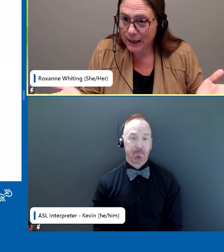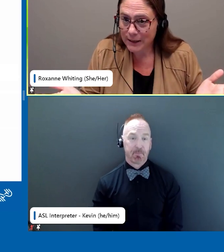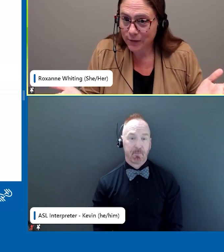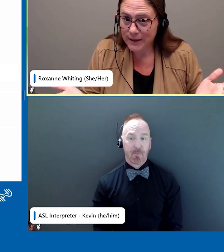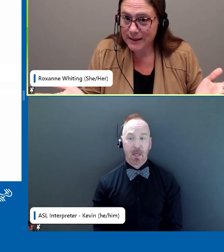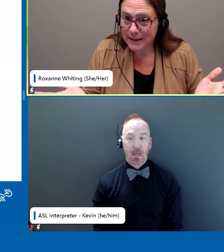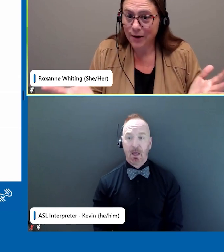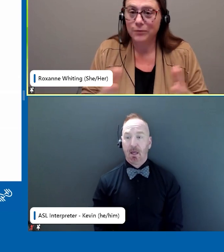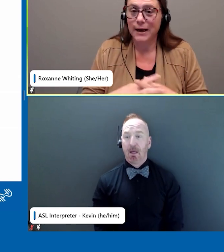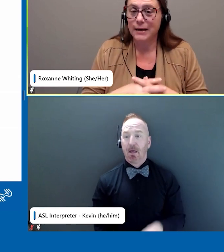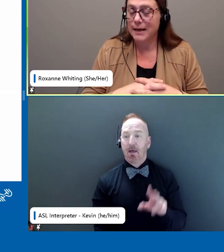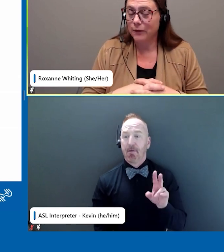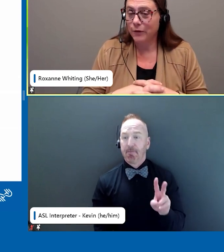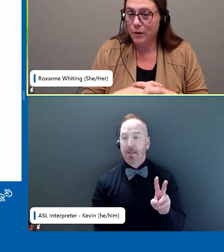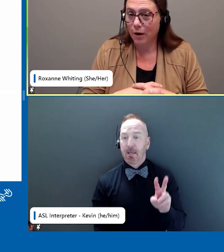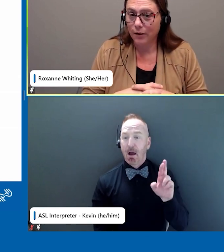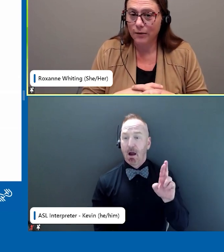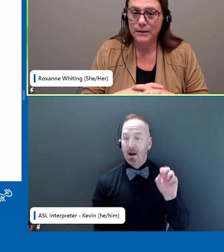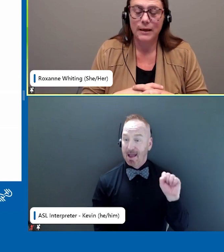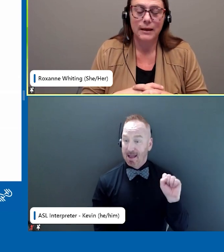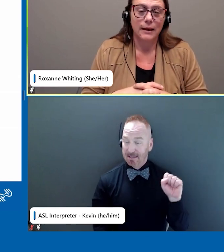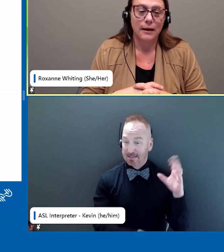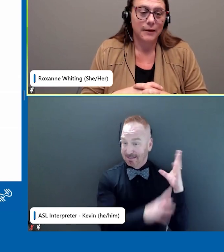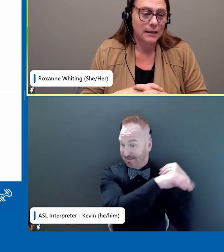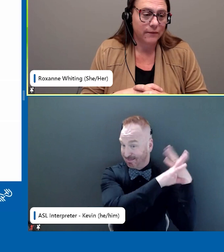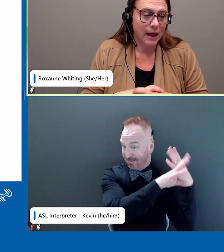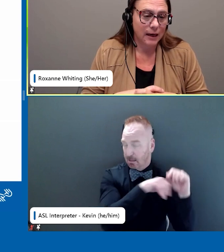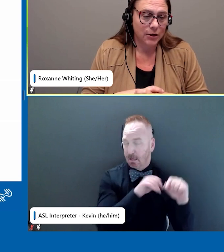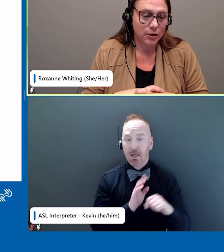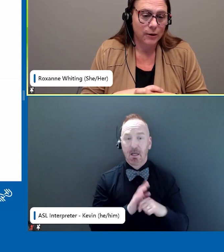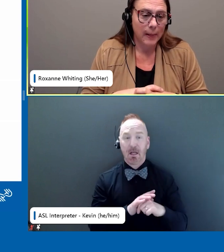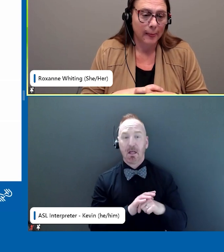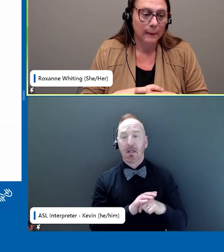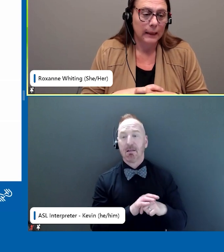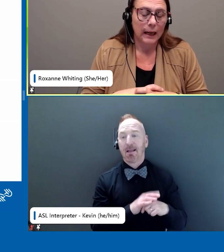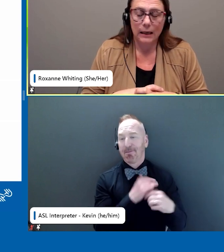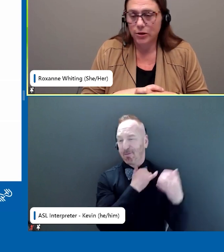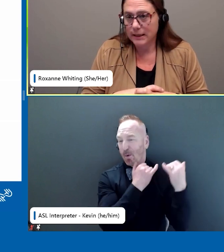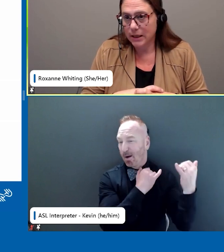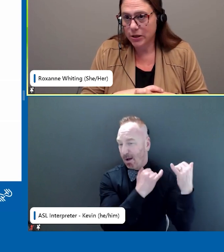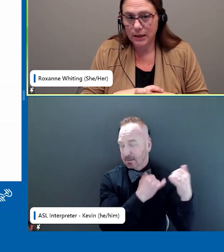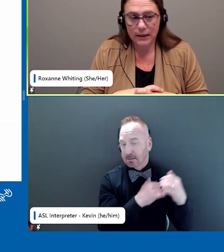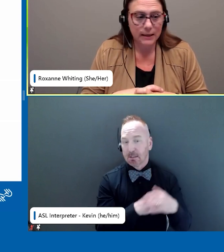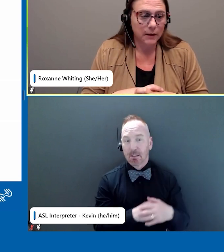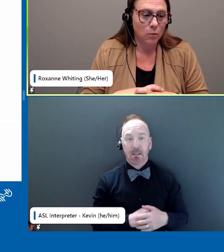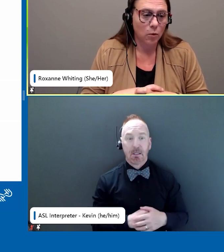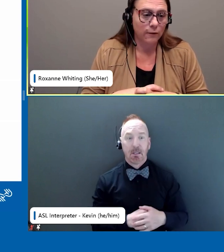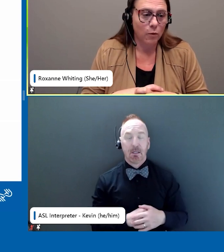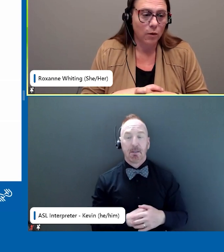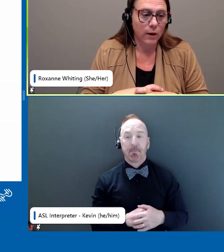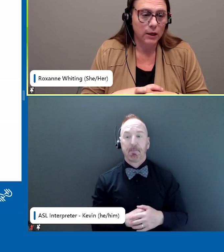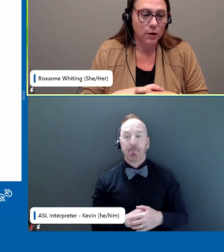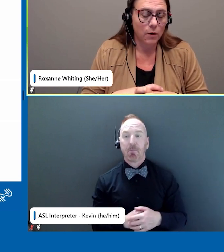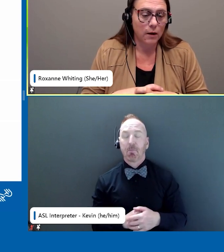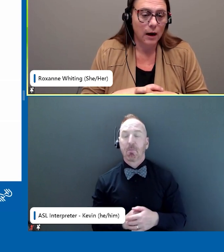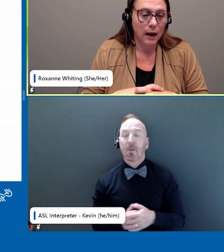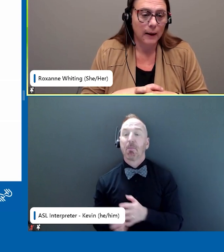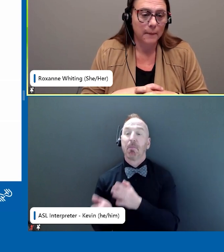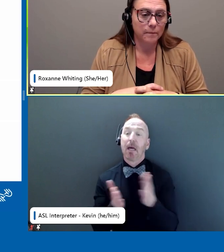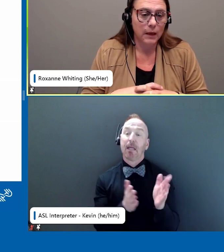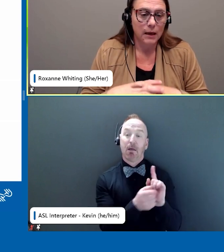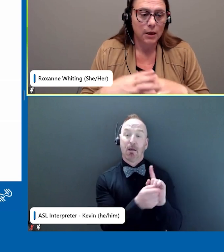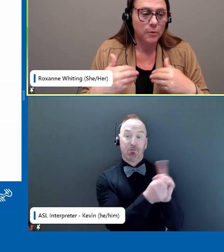video relay service now, right? Telephone calls, things of that nature. And translation is something more for when